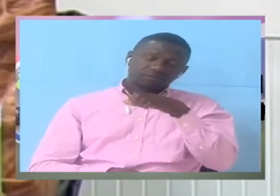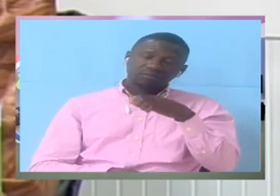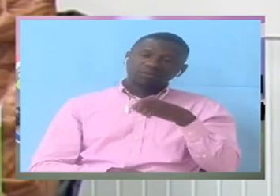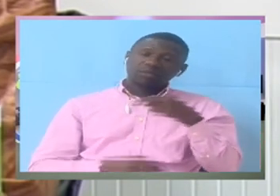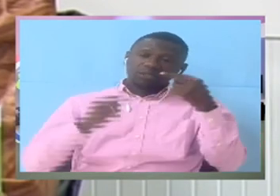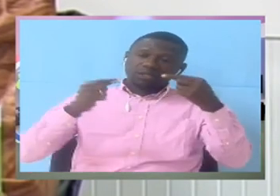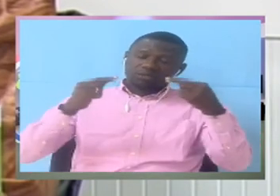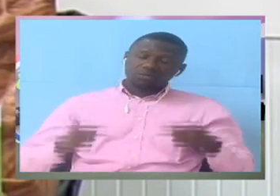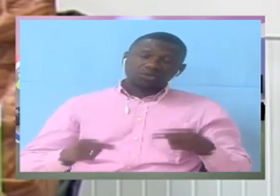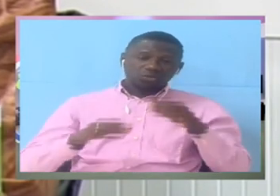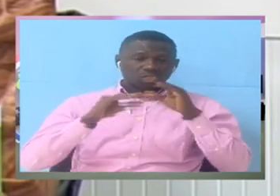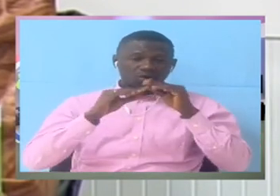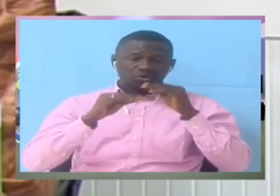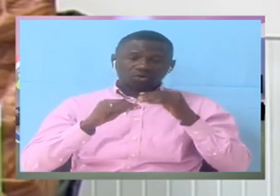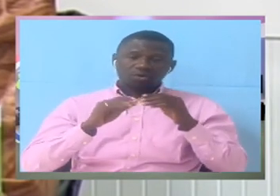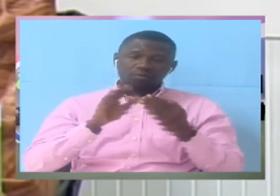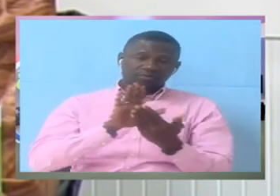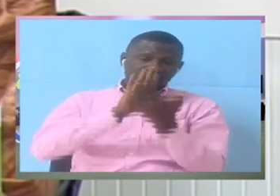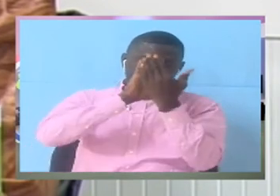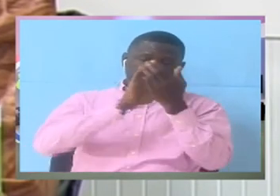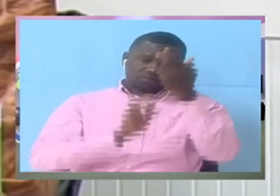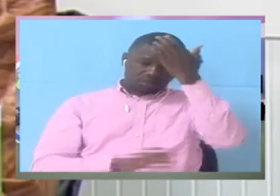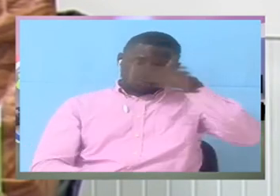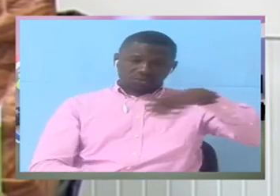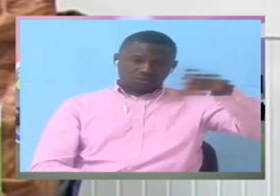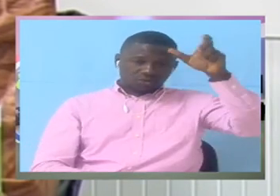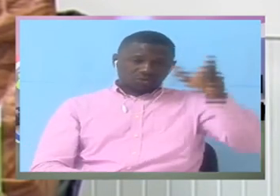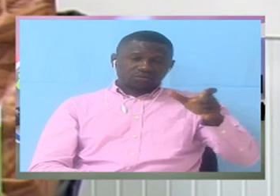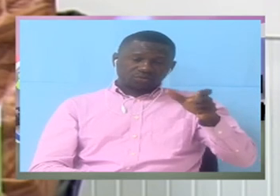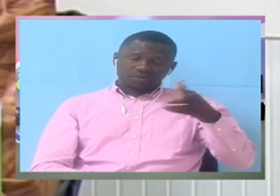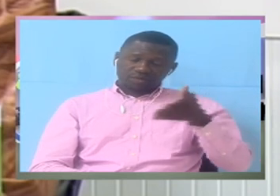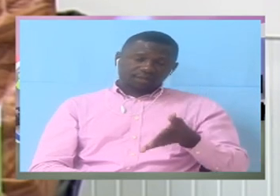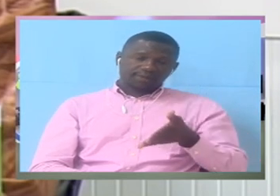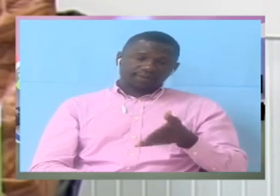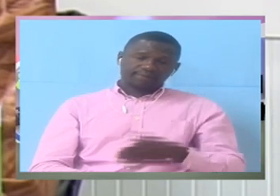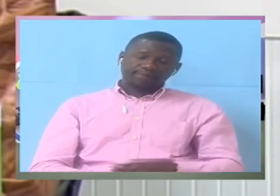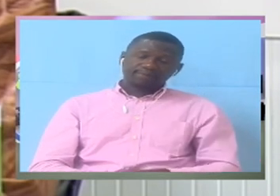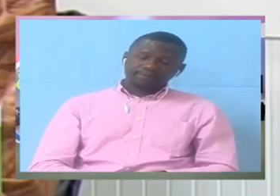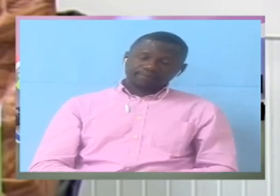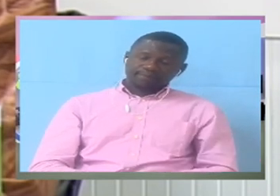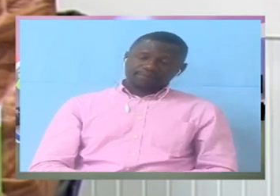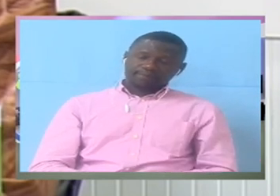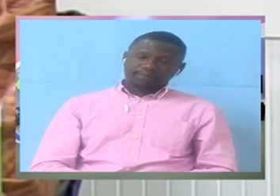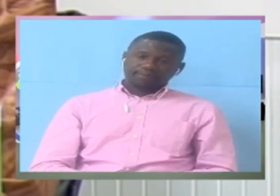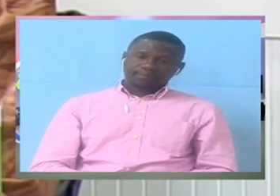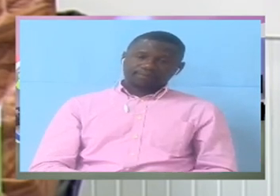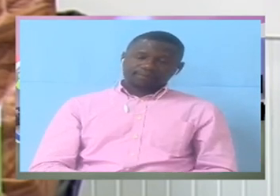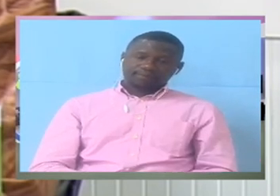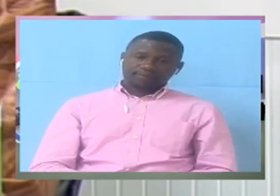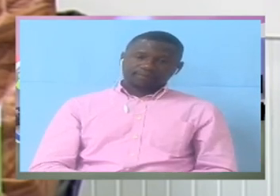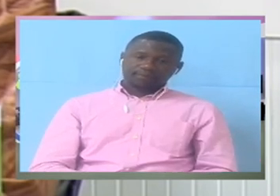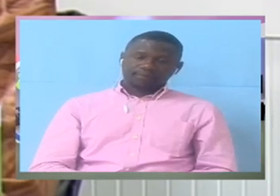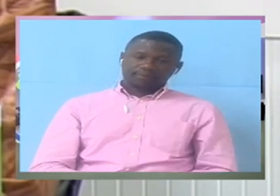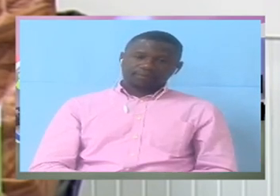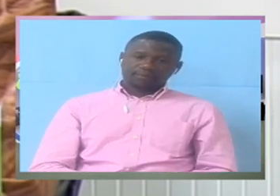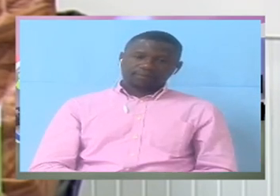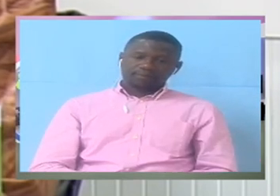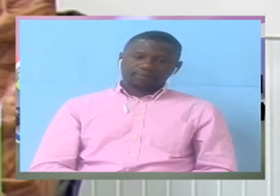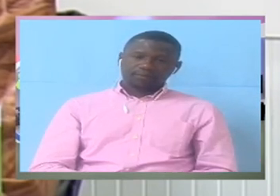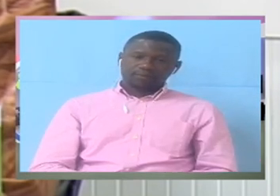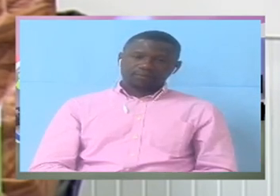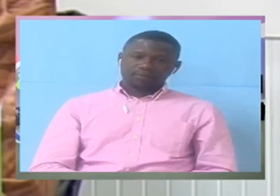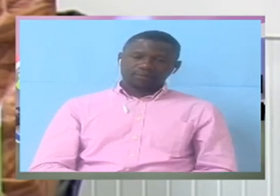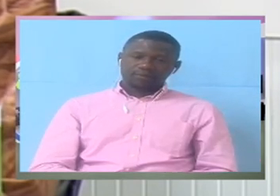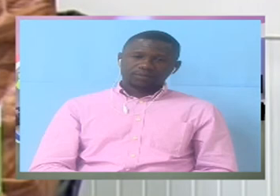sedi aro fanan kuma salam bela fla ke dandalla ko na lual balantale e kuma ka fumi ya lon ko manke tonyati kaloko no